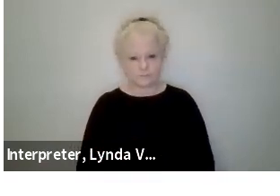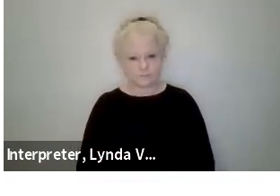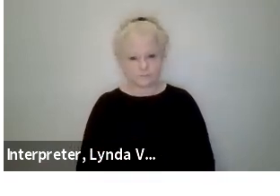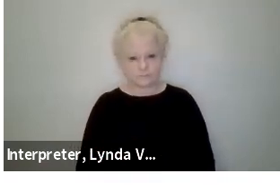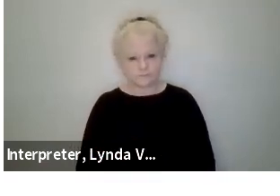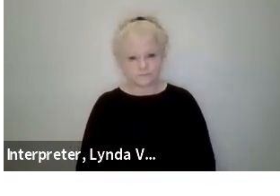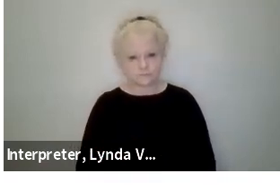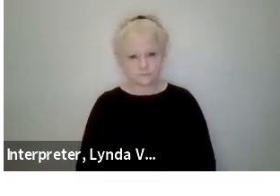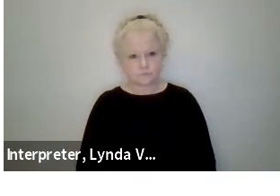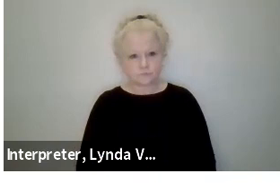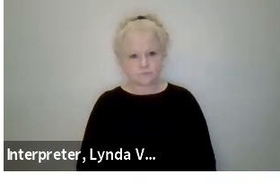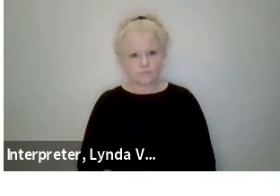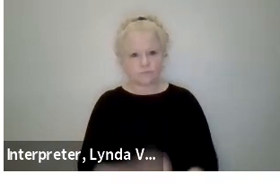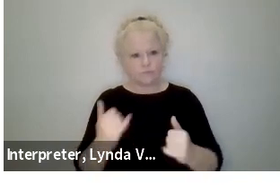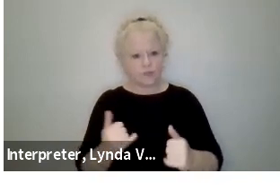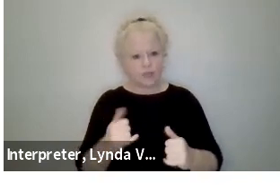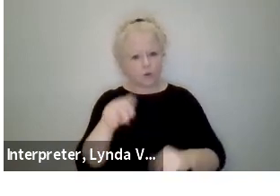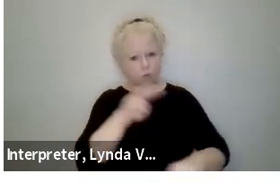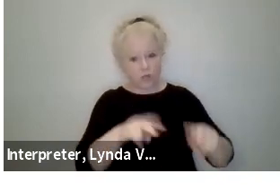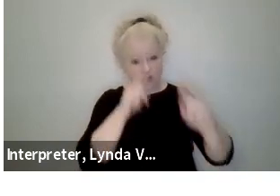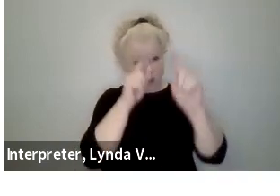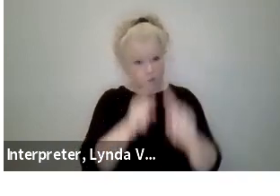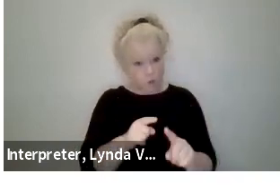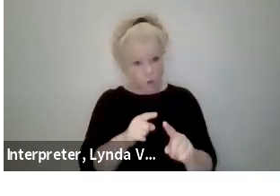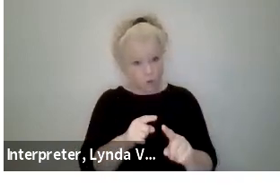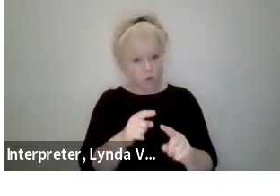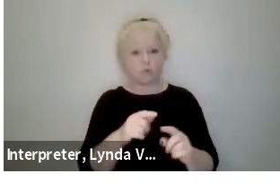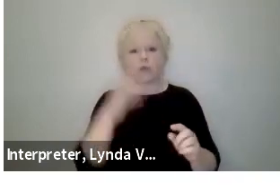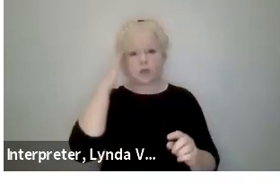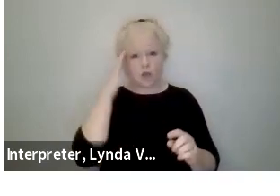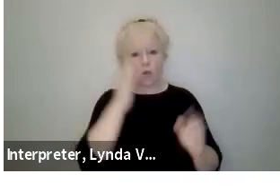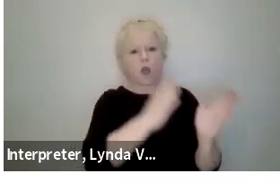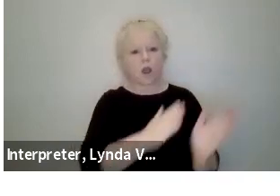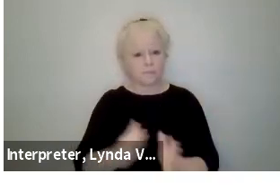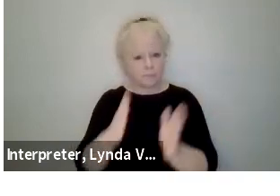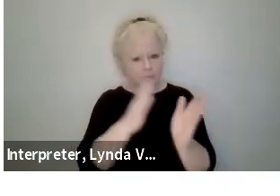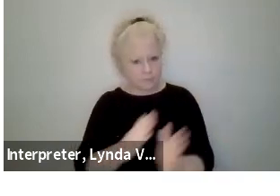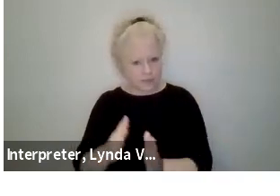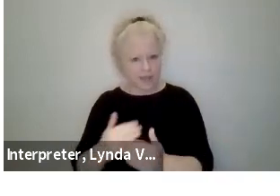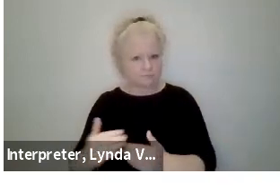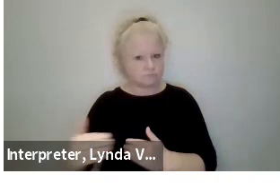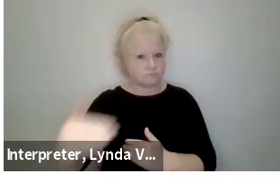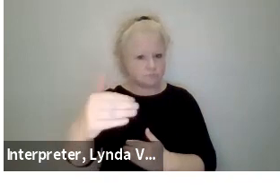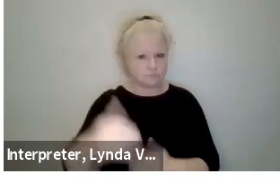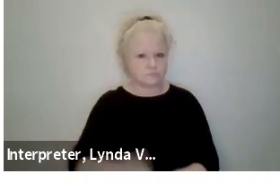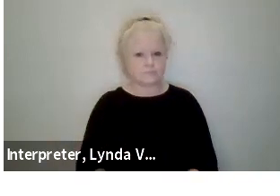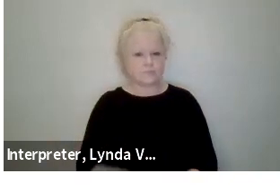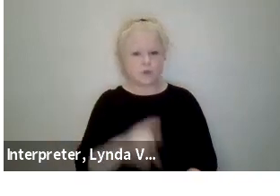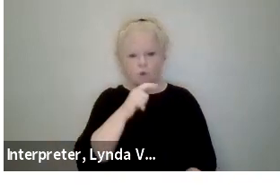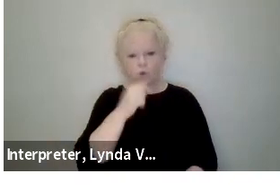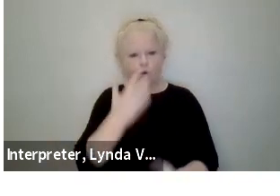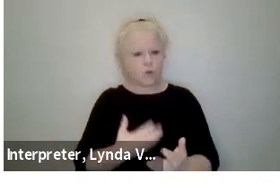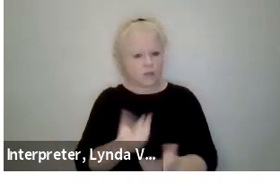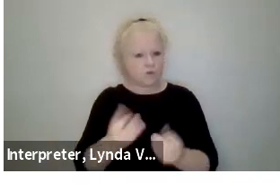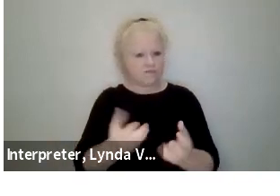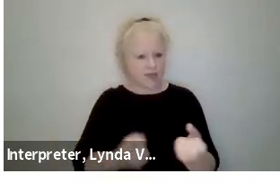So when we take a look at our goals, we are well ahead of our planned progression in the number of people we've provided vocational services to